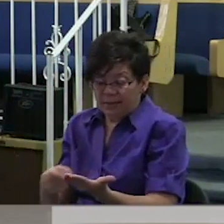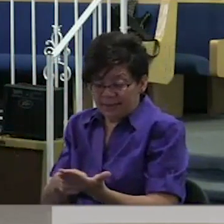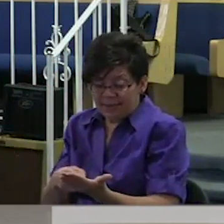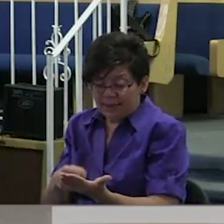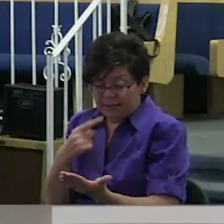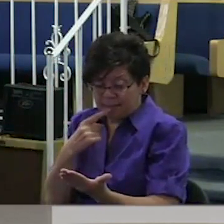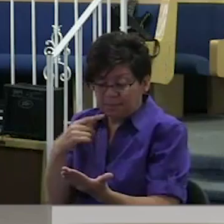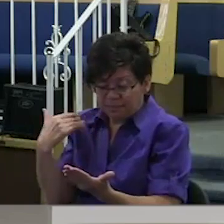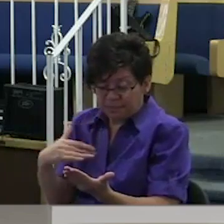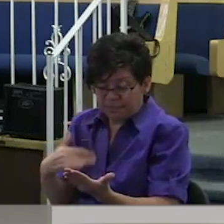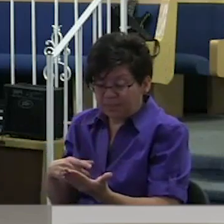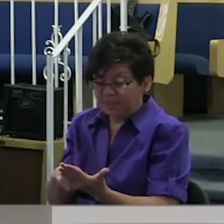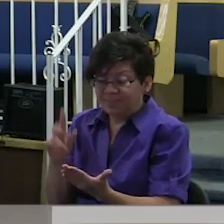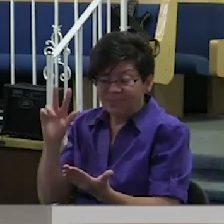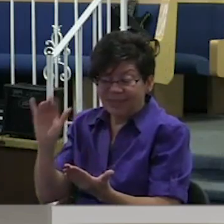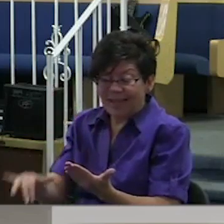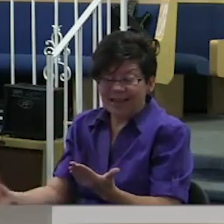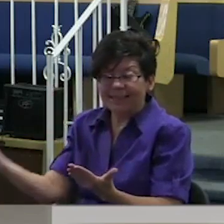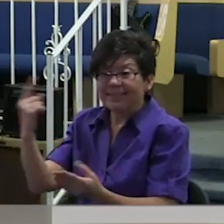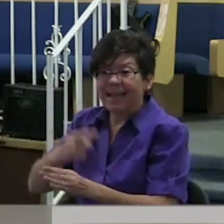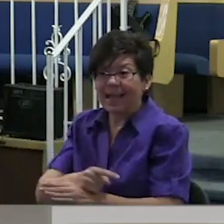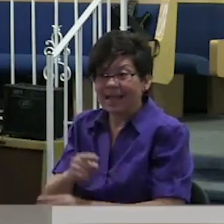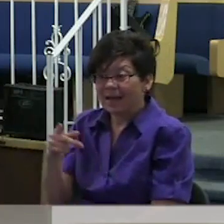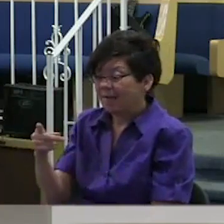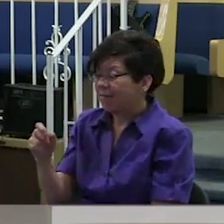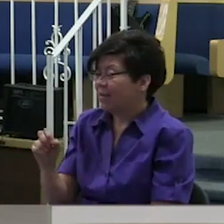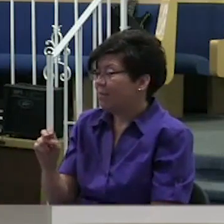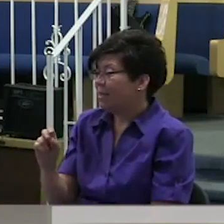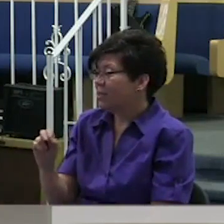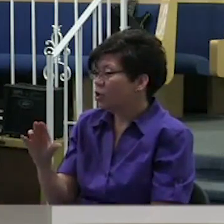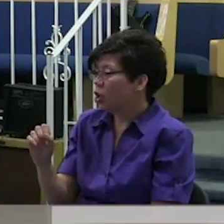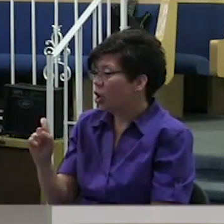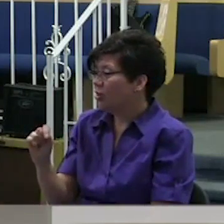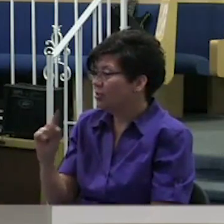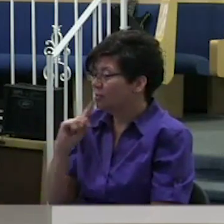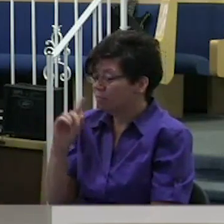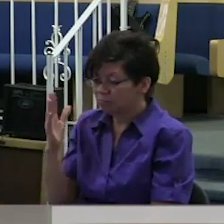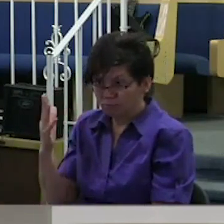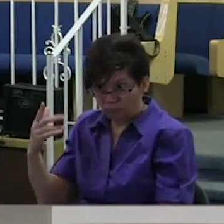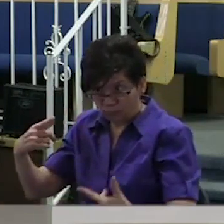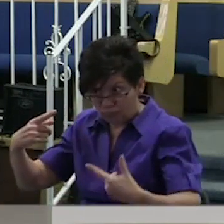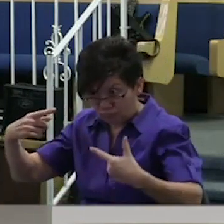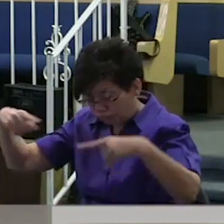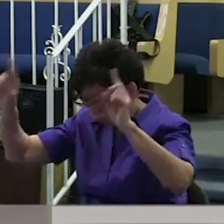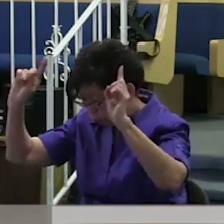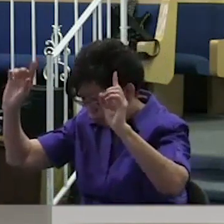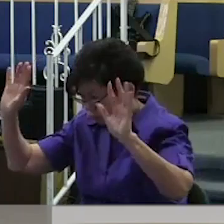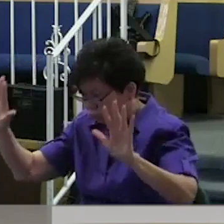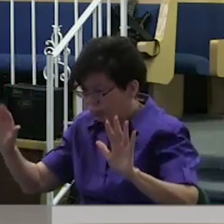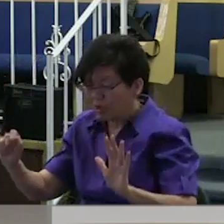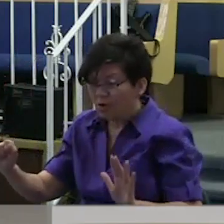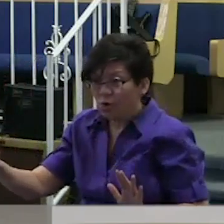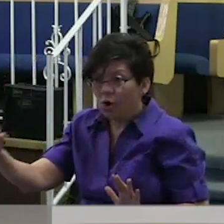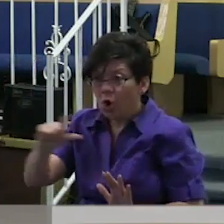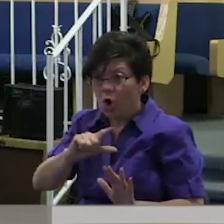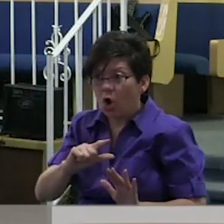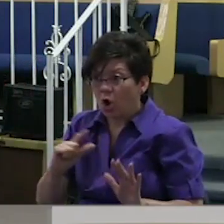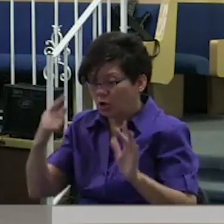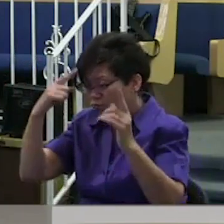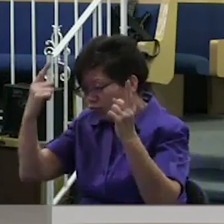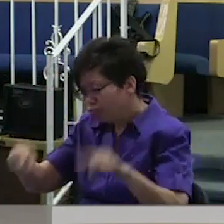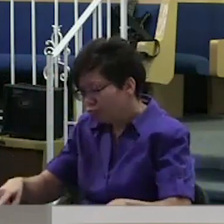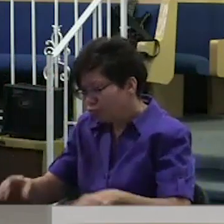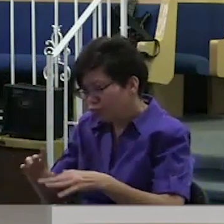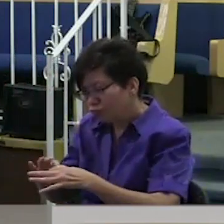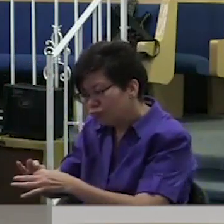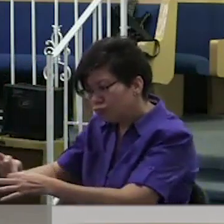us, hallelujah, that when the day of Pentecost was fully come, they were all with one accord. And